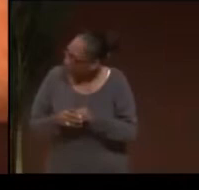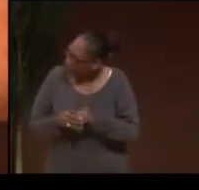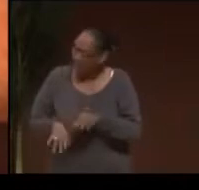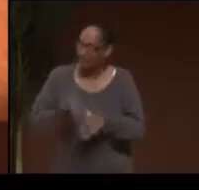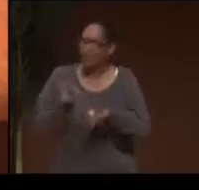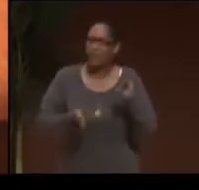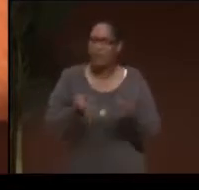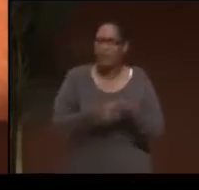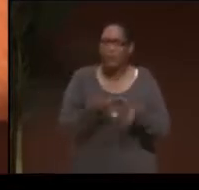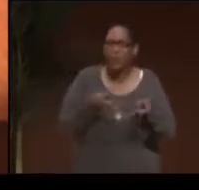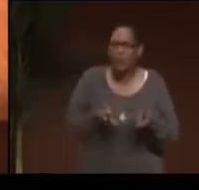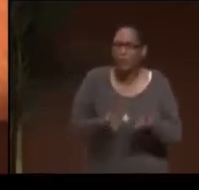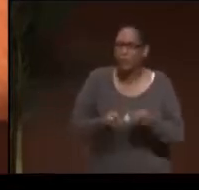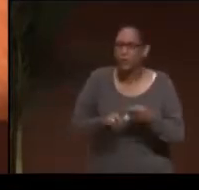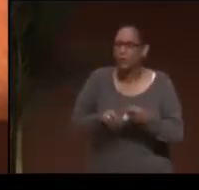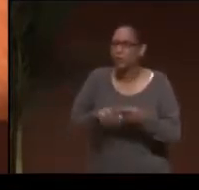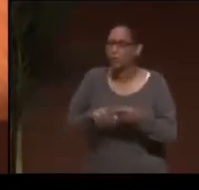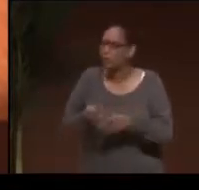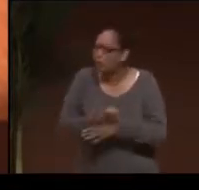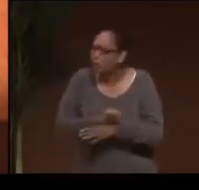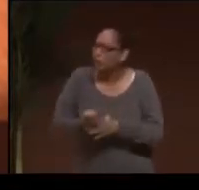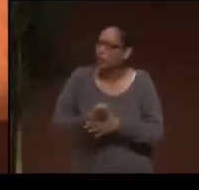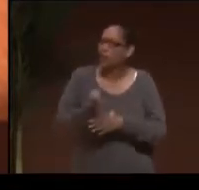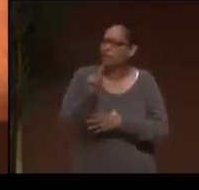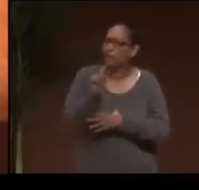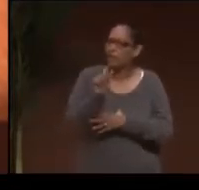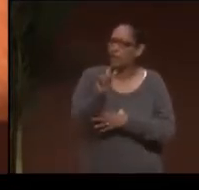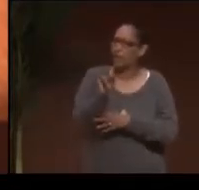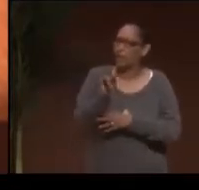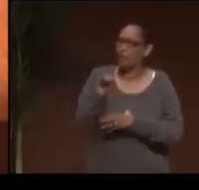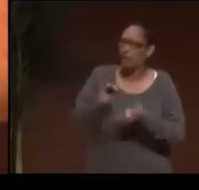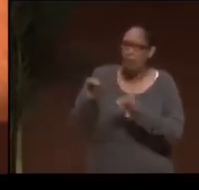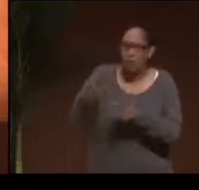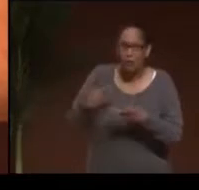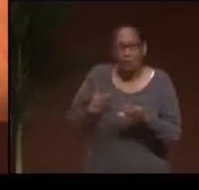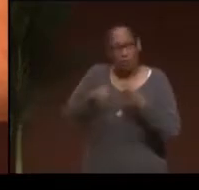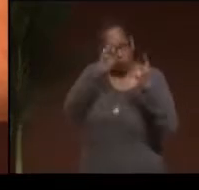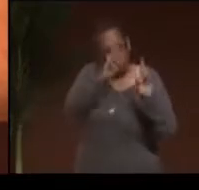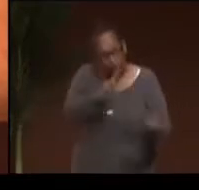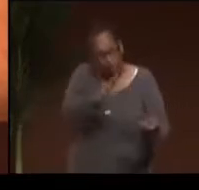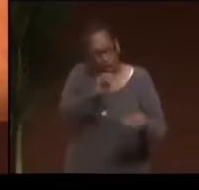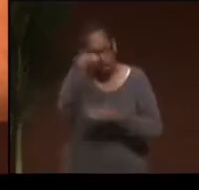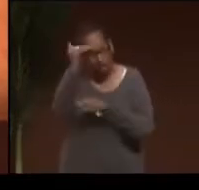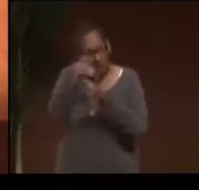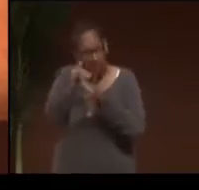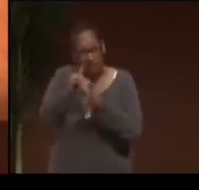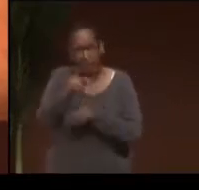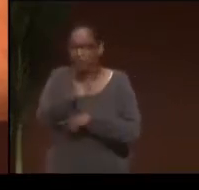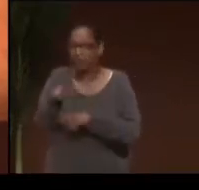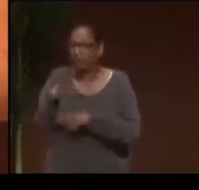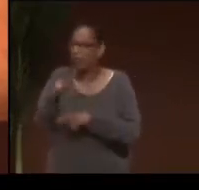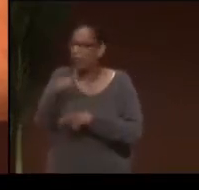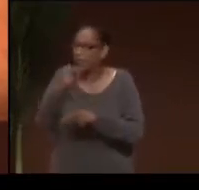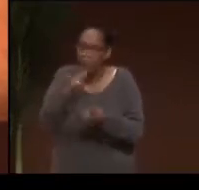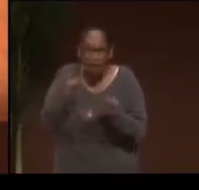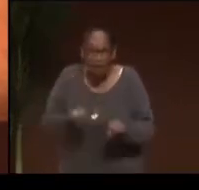finding new ways to sort of illustrate and talk about the Taino movement. But I also want to honor and acknowledge many of the other leaders of the Taino movement who